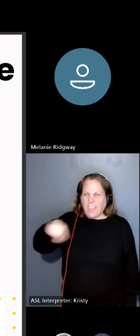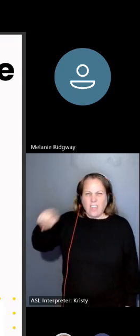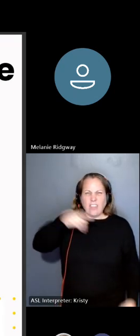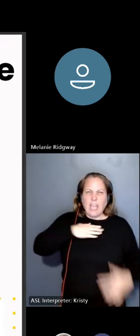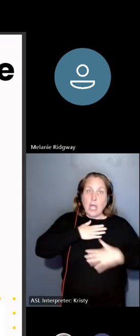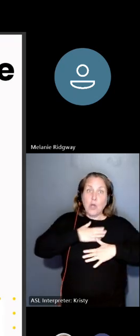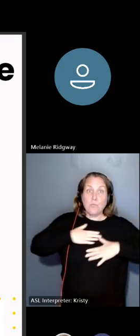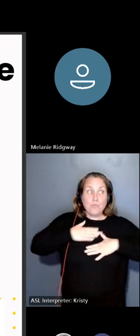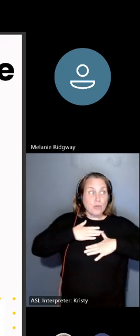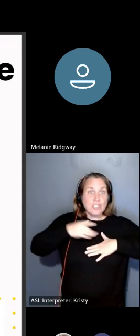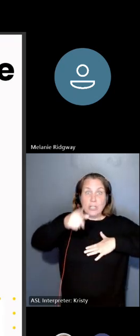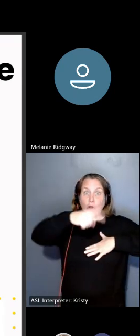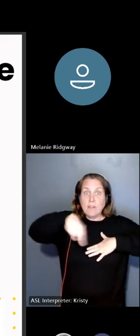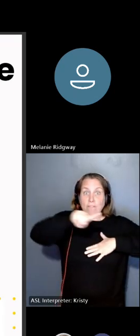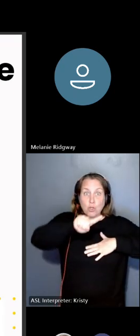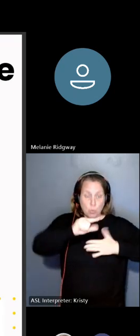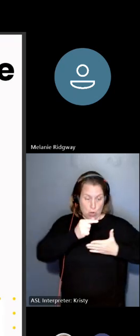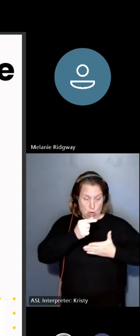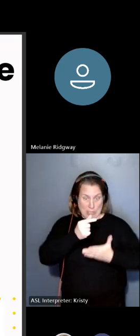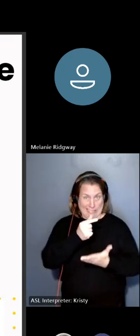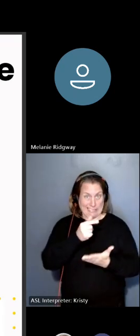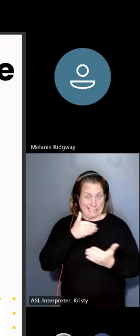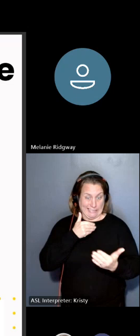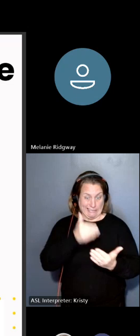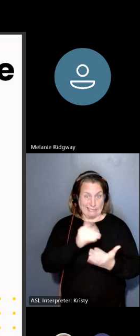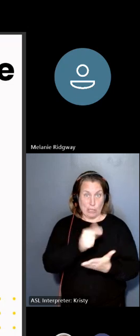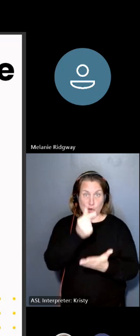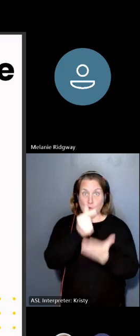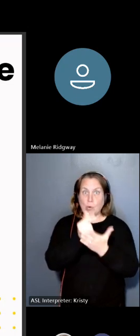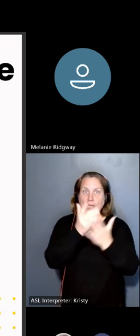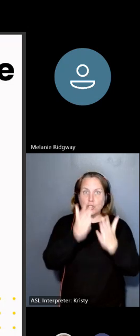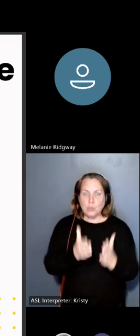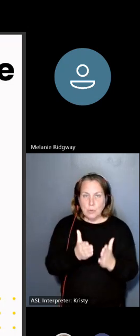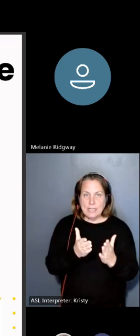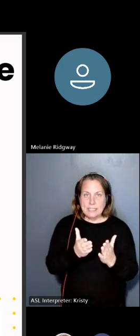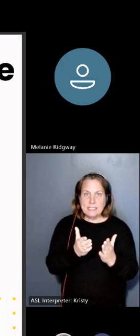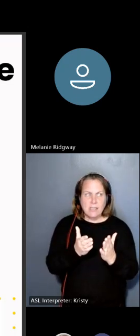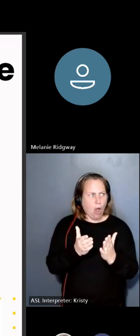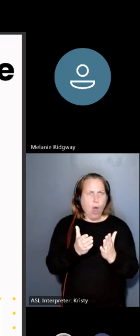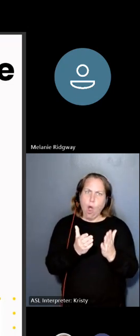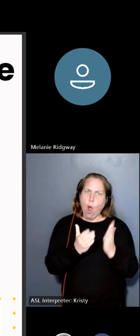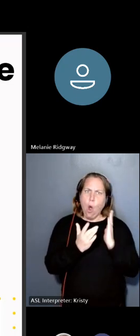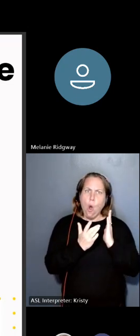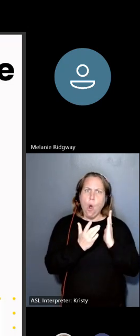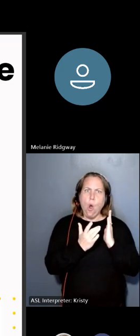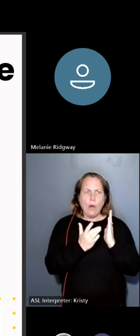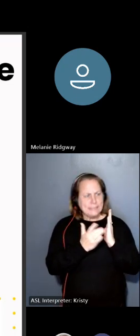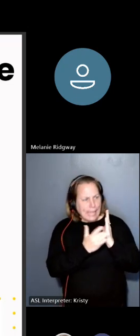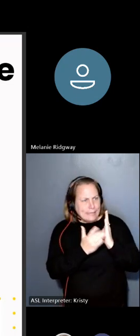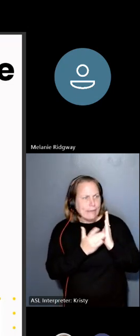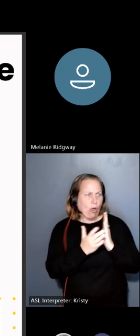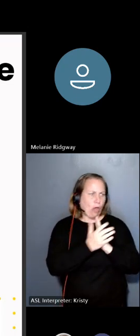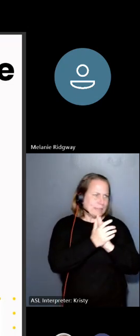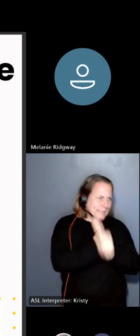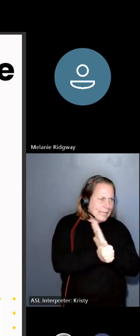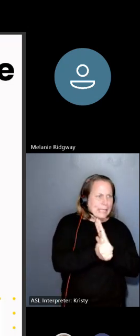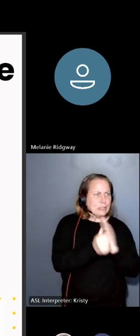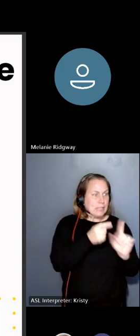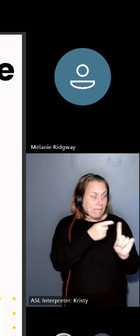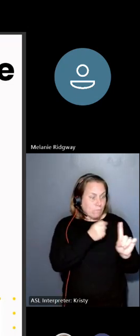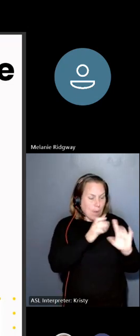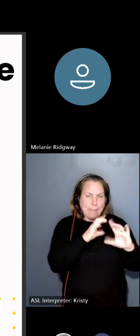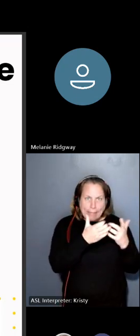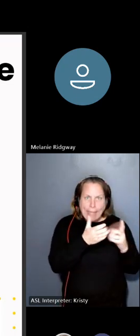graduates have the technical expertise. However, they are also looking for